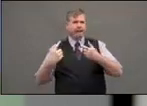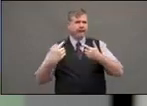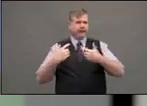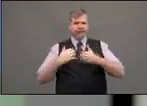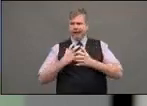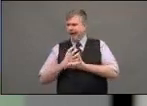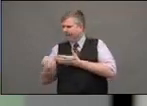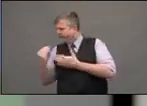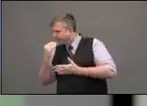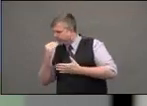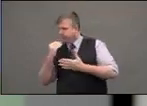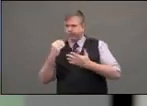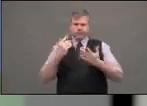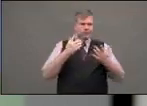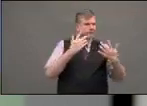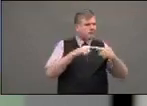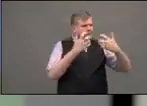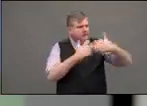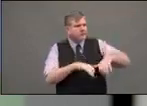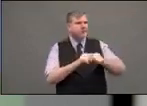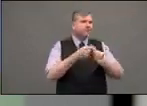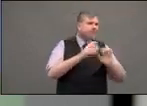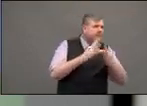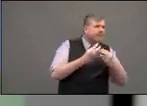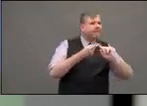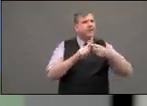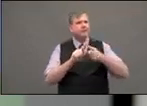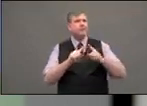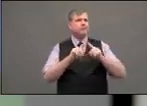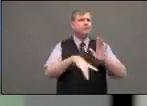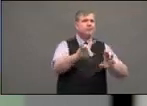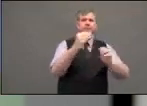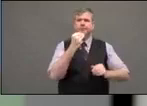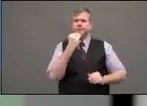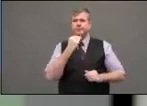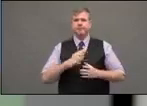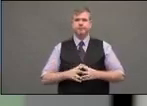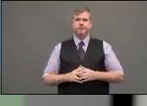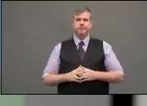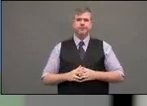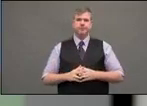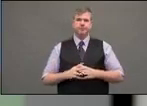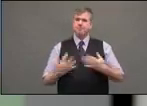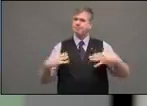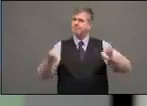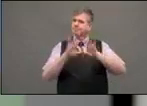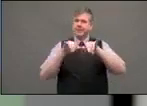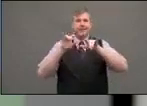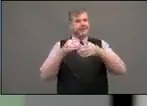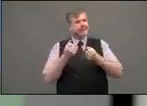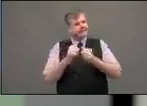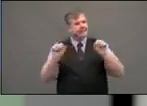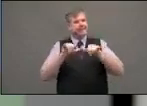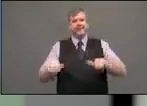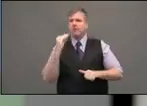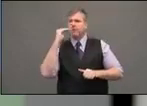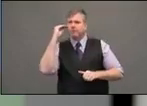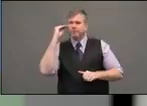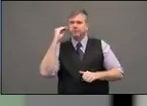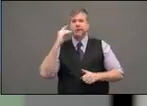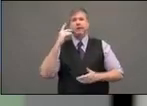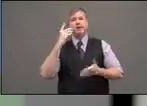what you need to be able to safely stay home and connect you with resources like grocery deliveries, medication